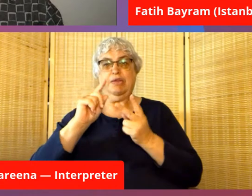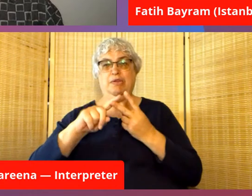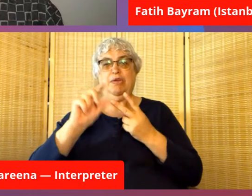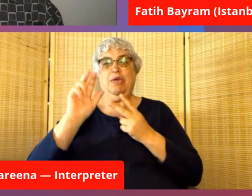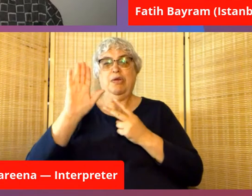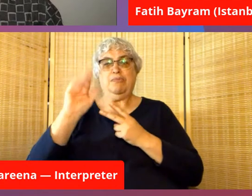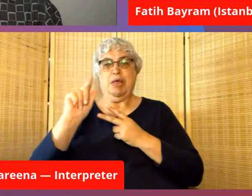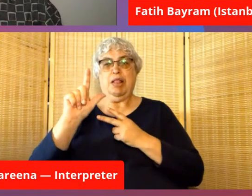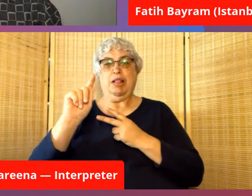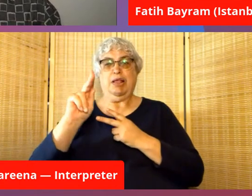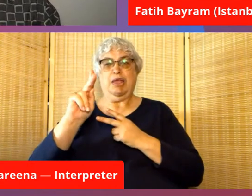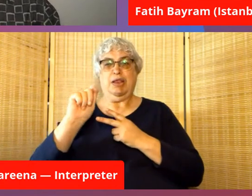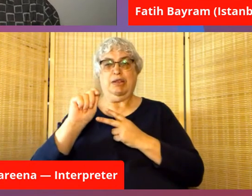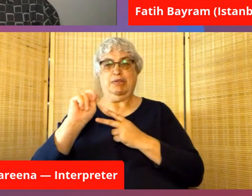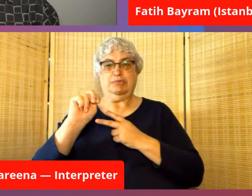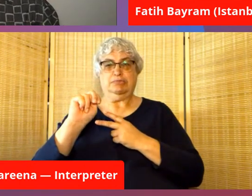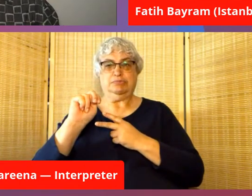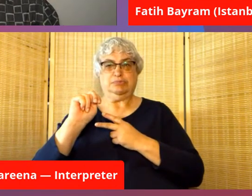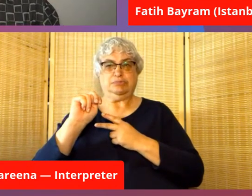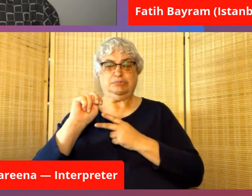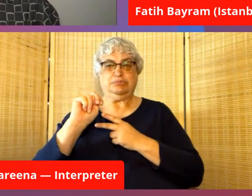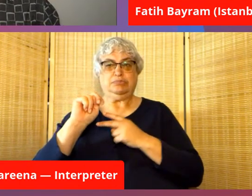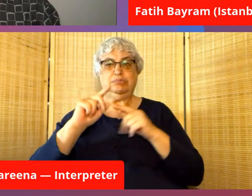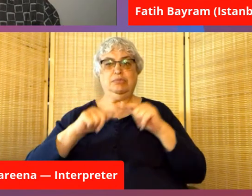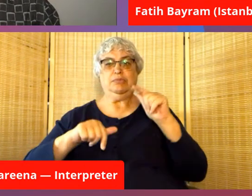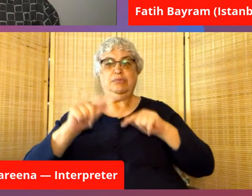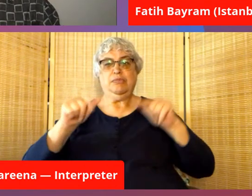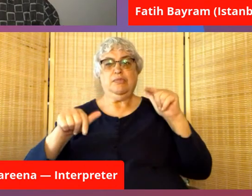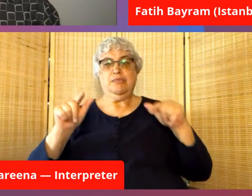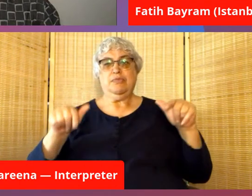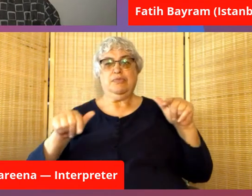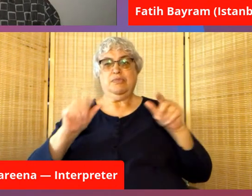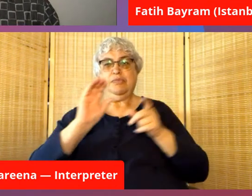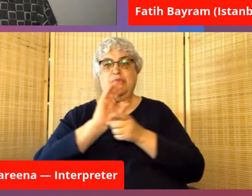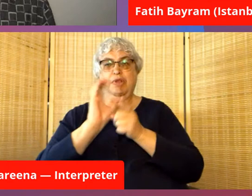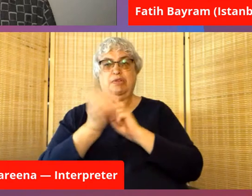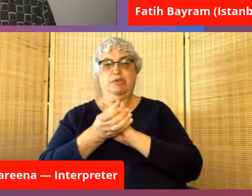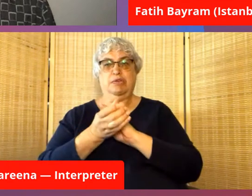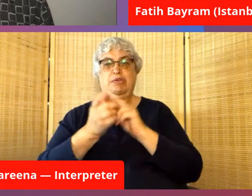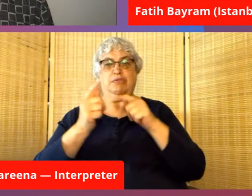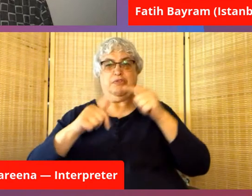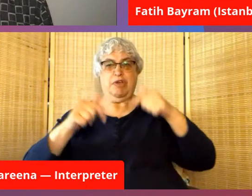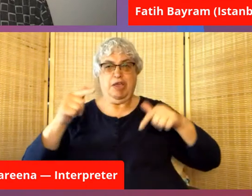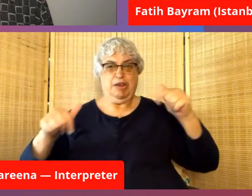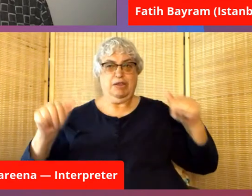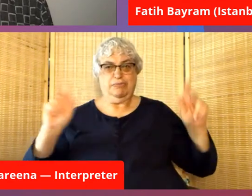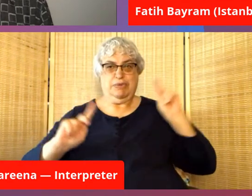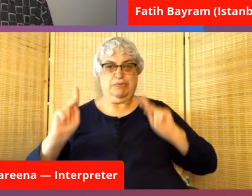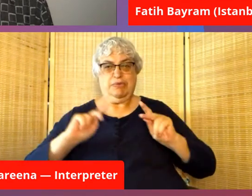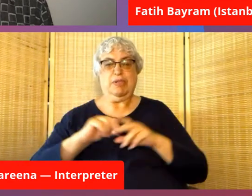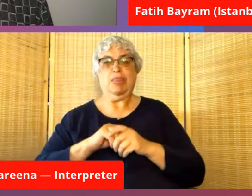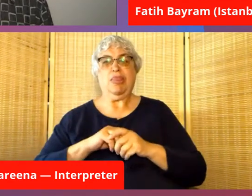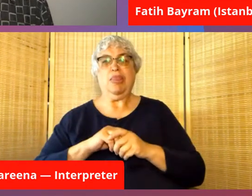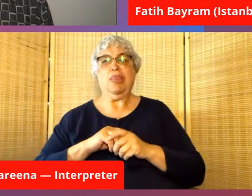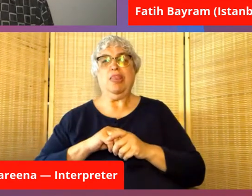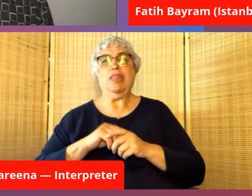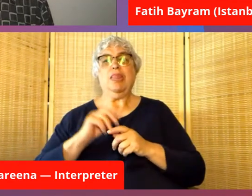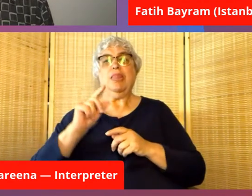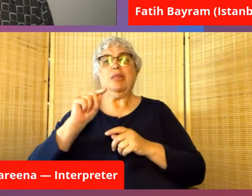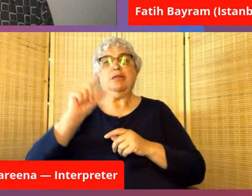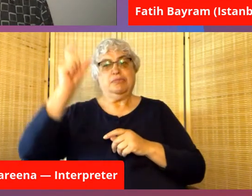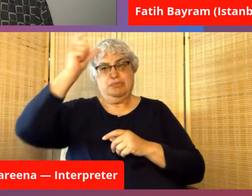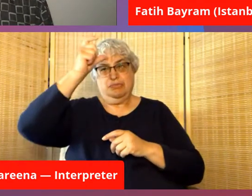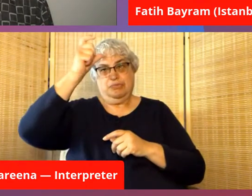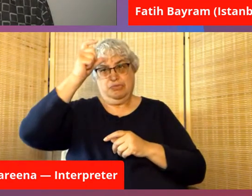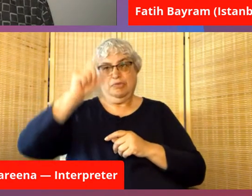very diverse cultural geography, I'd say. So the classical Turkish music,